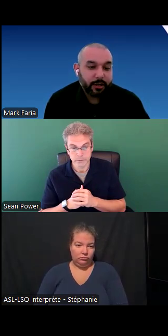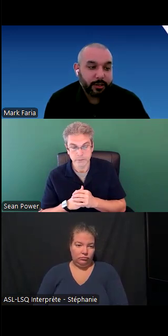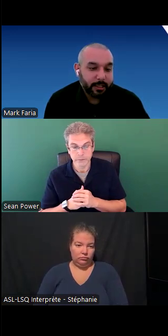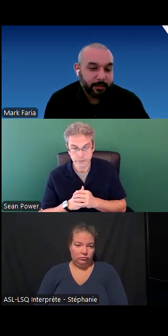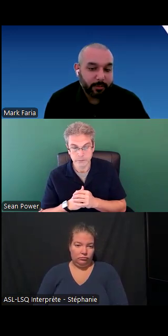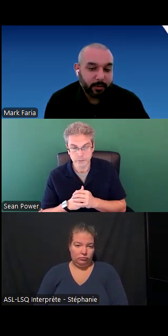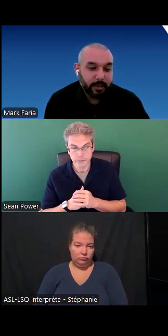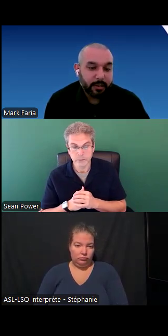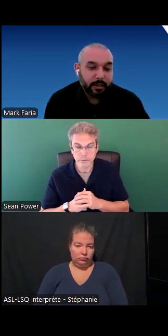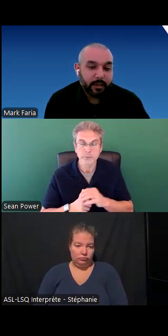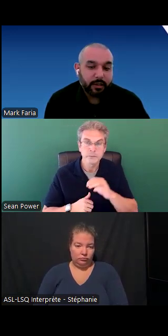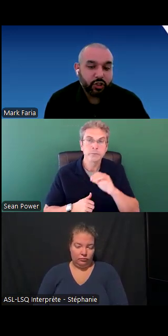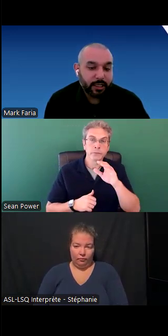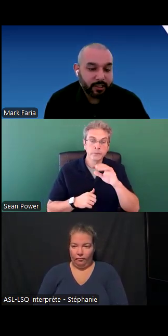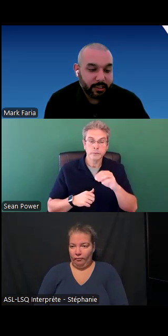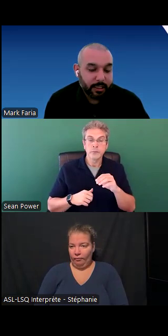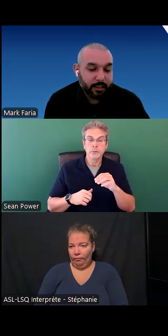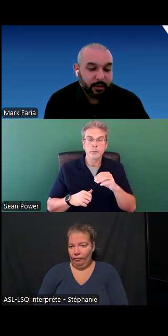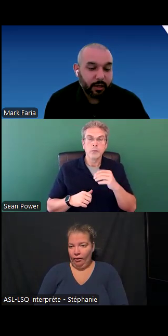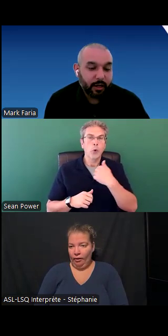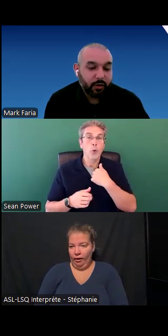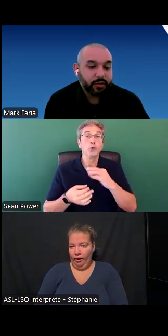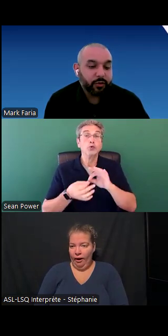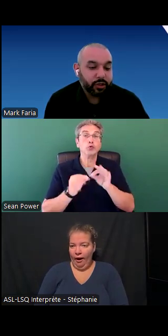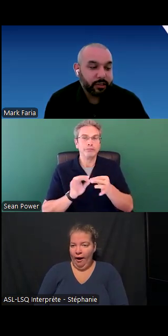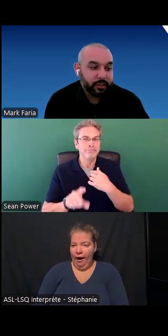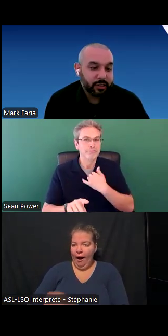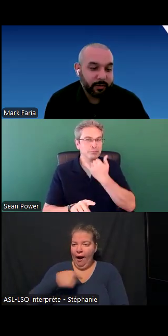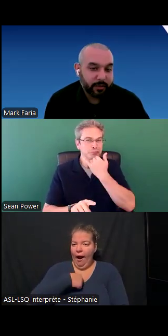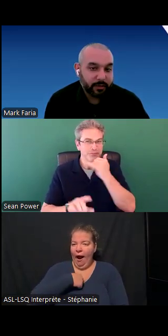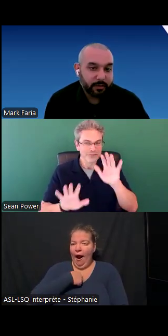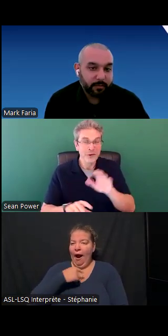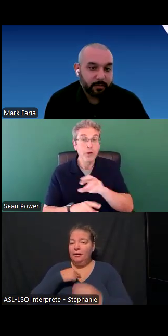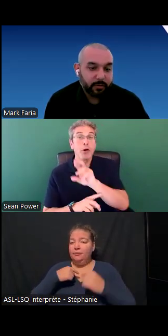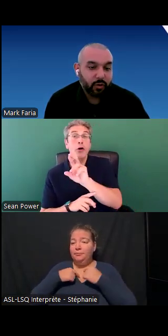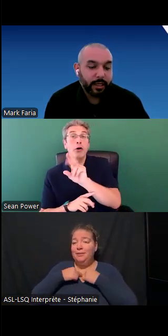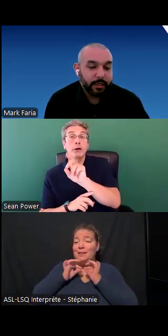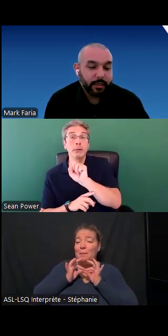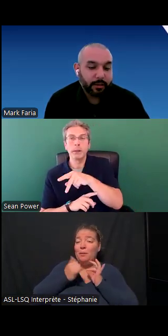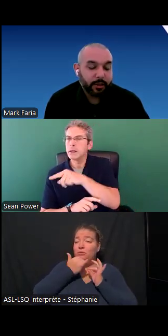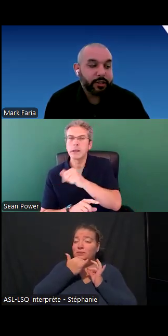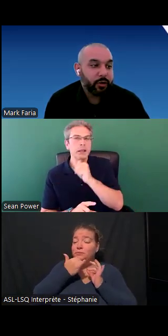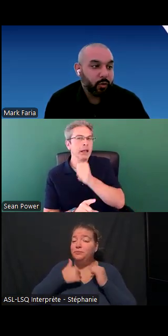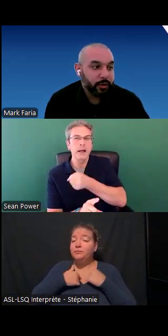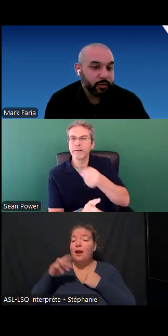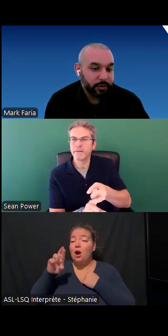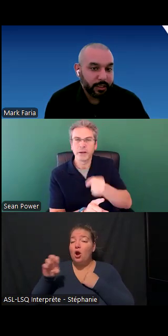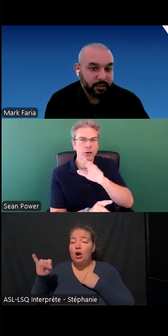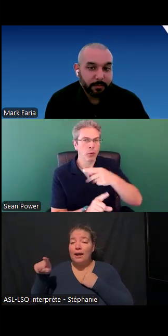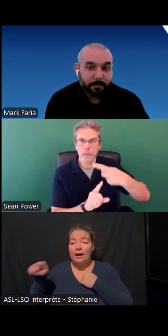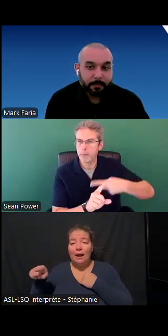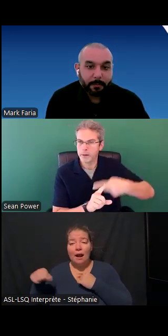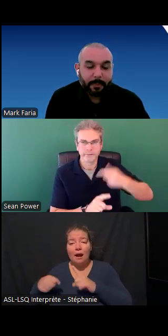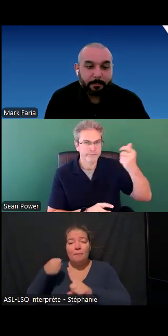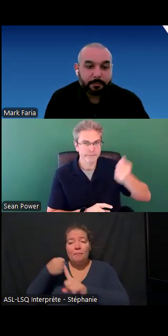GIS, Guaranteed Income Supplement, GST, or social assistance benefits. So like Ontario Works or